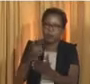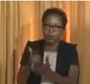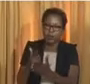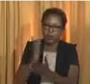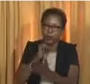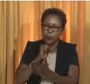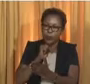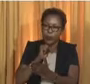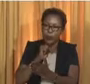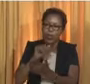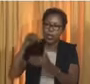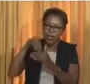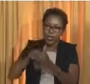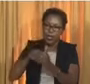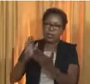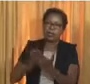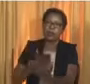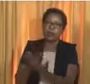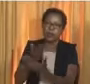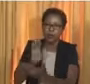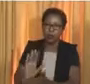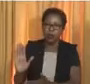in the submissions.